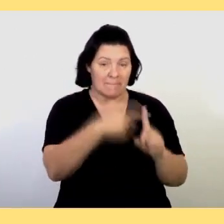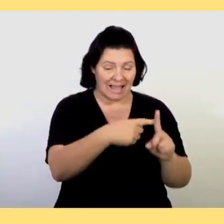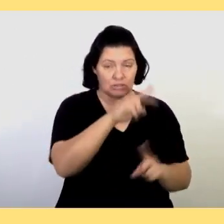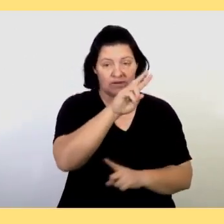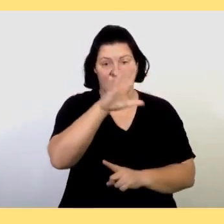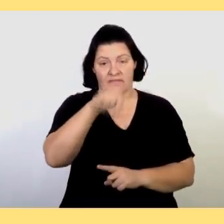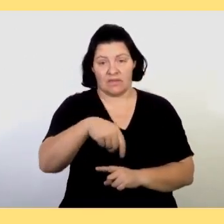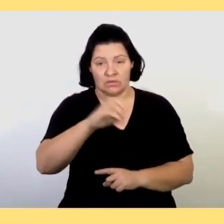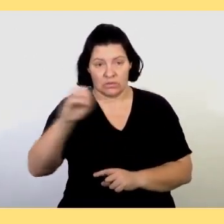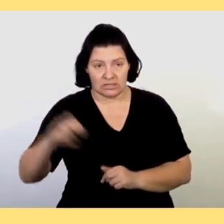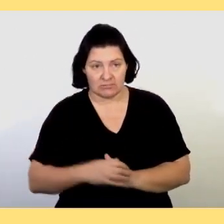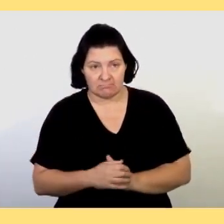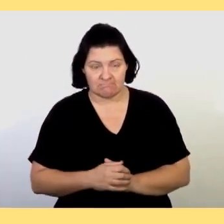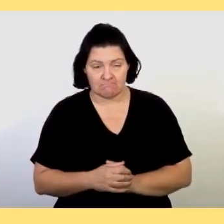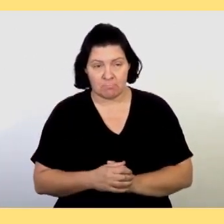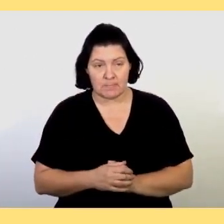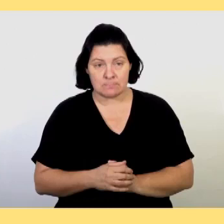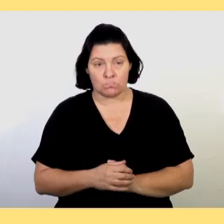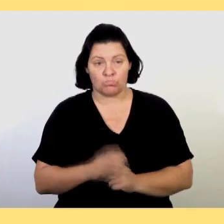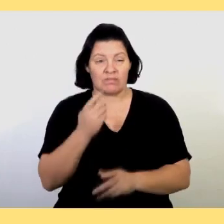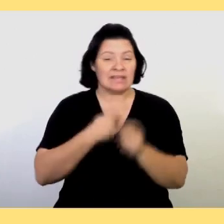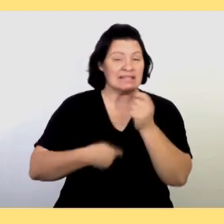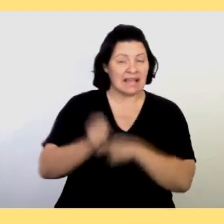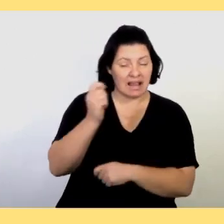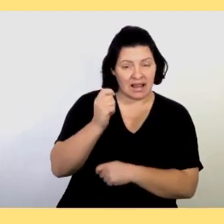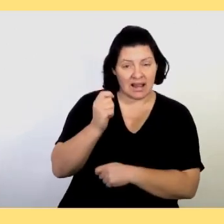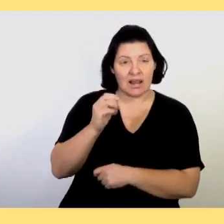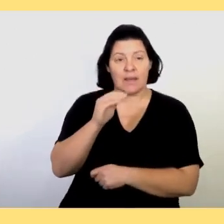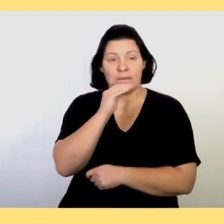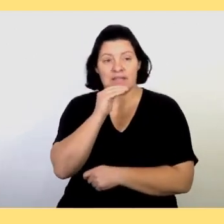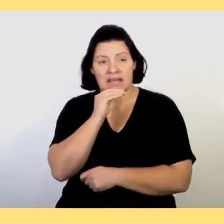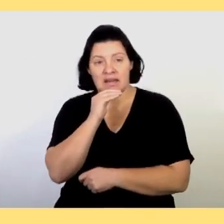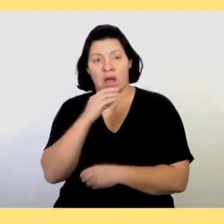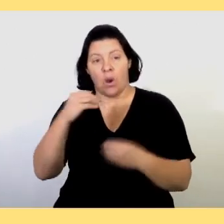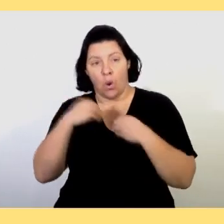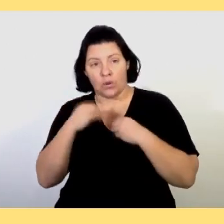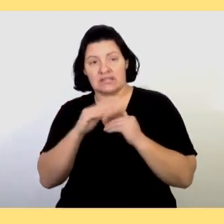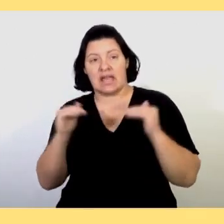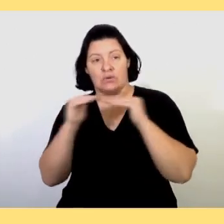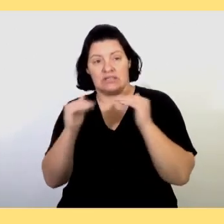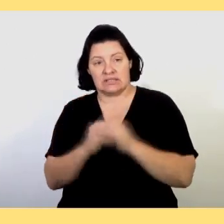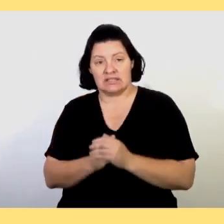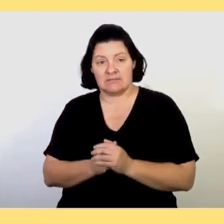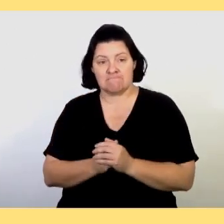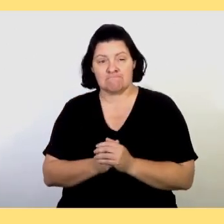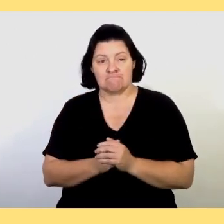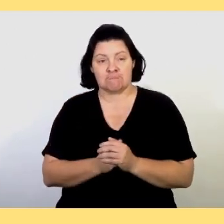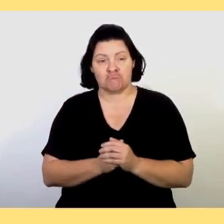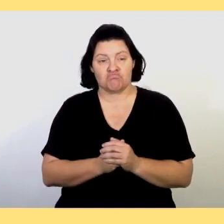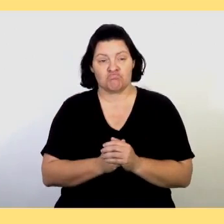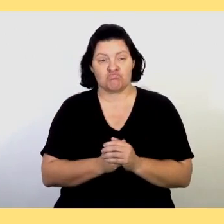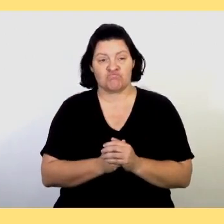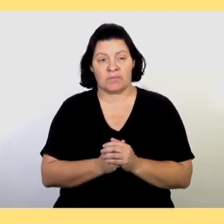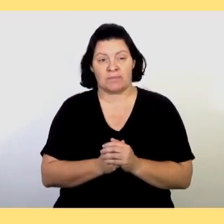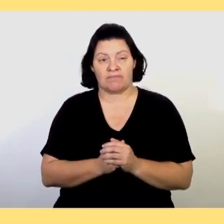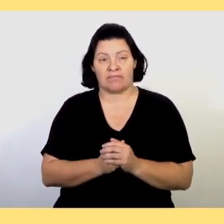plus 24,000. And then sales. That means I'm coming to my owner's equity. Let's quickly go back. I'm